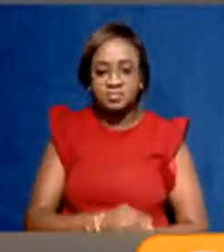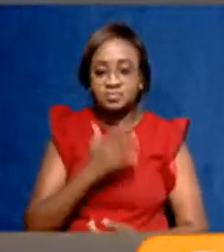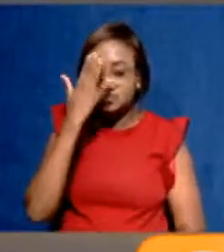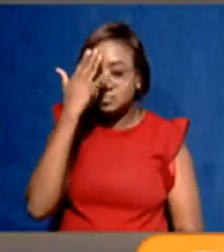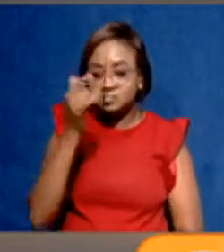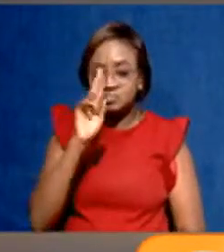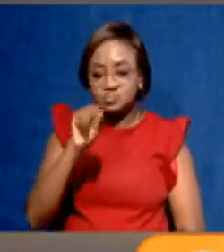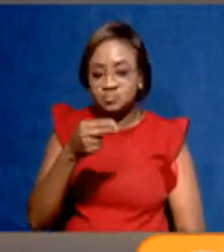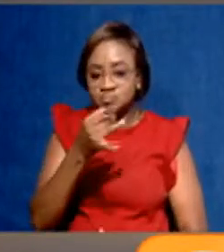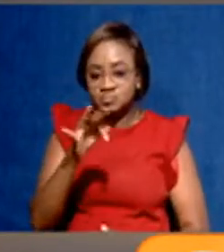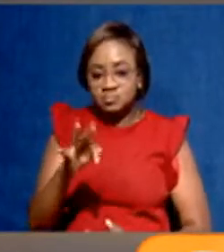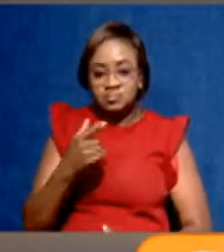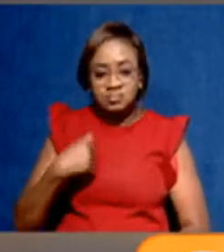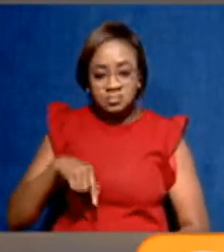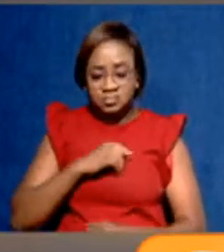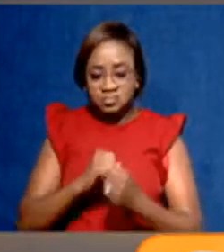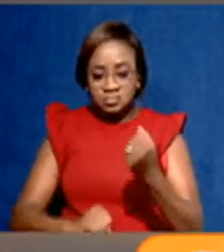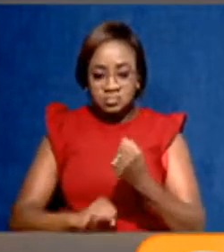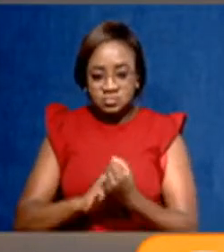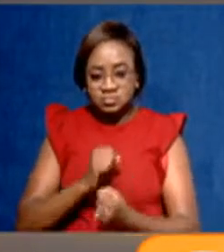NHIF covers that kind of